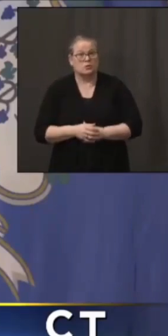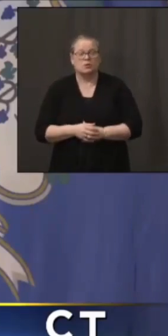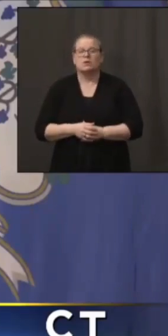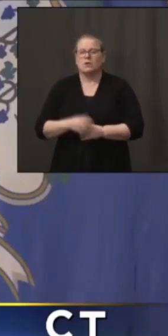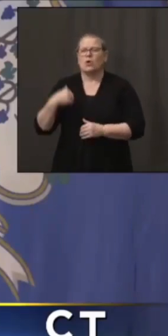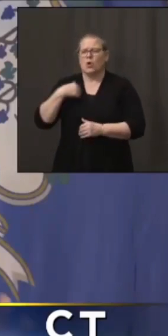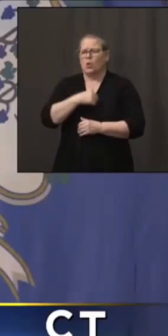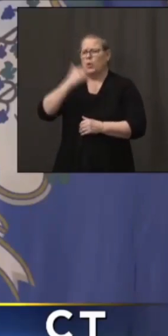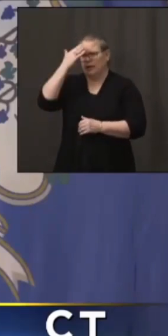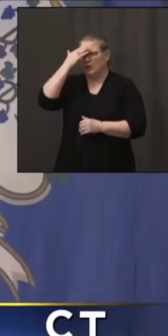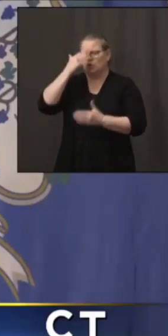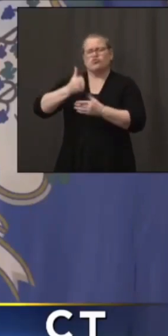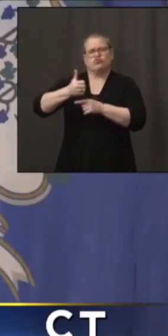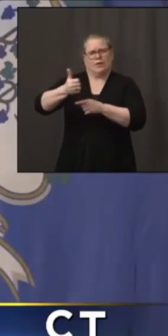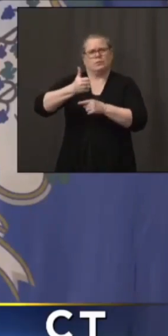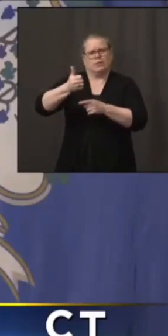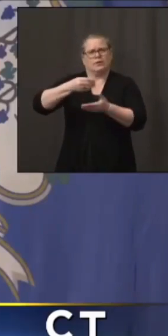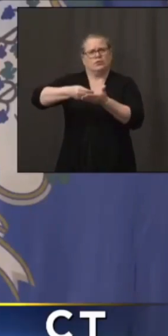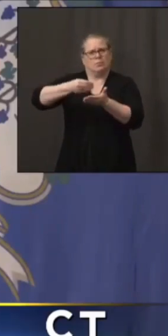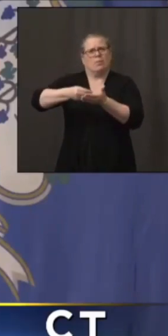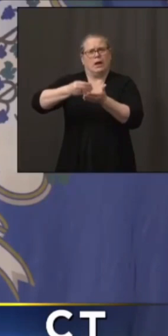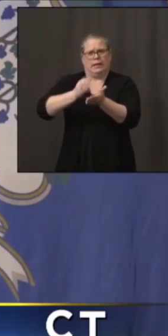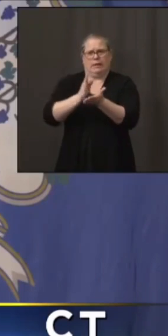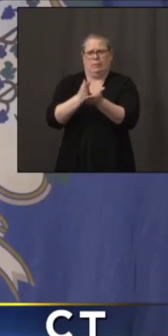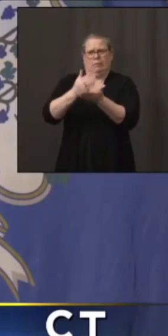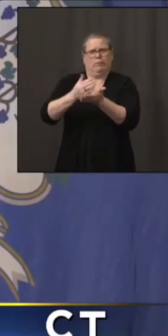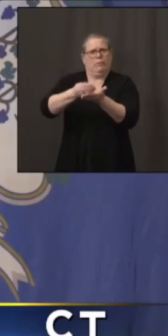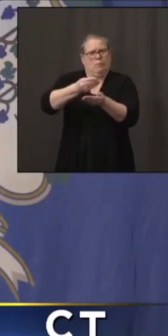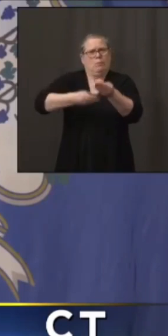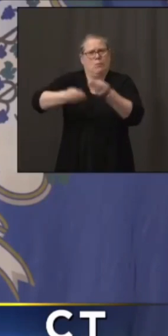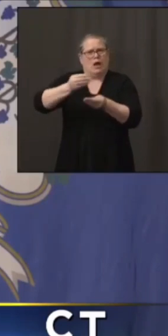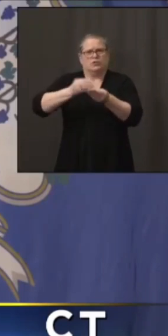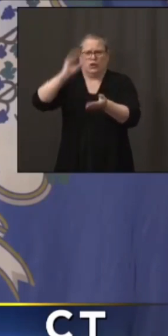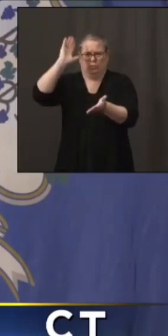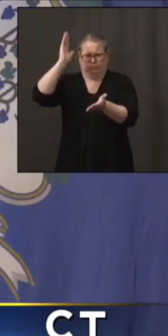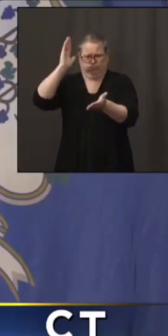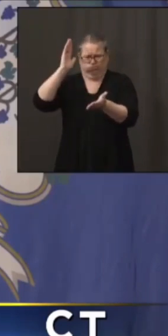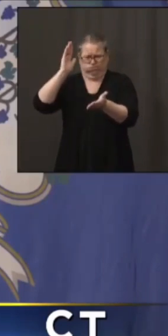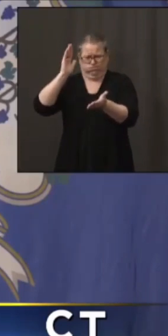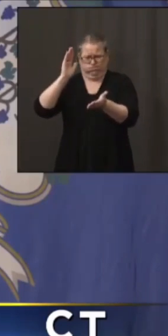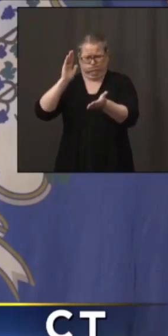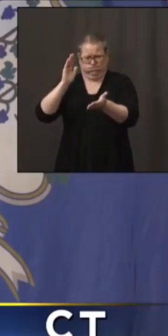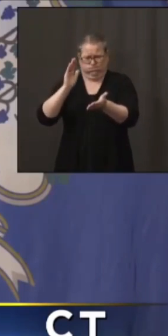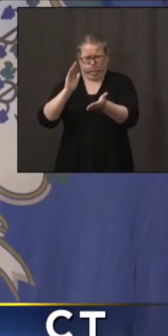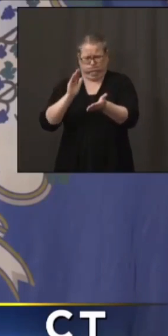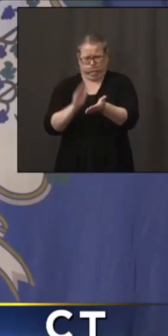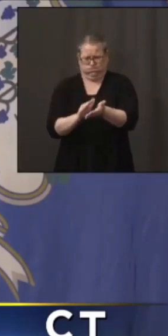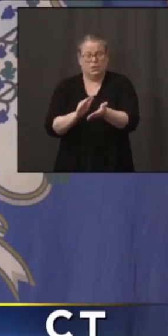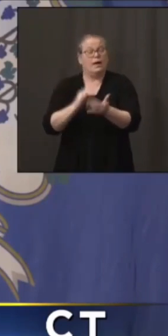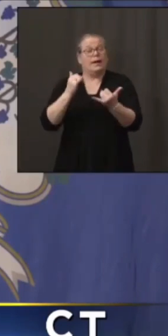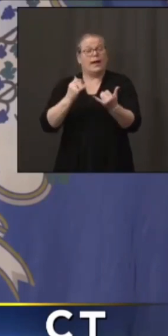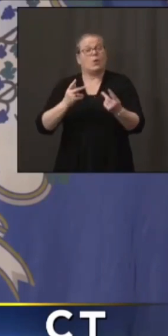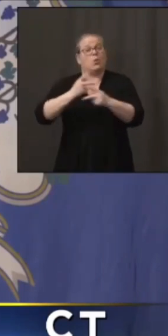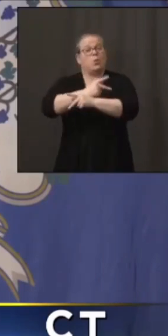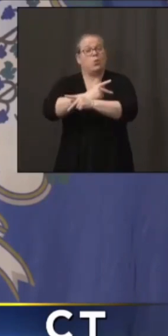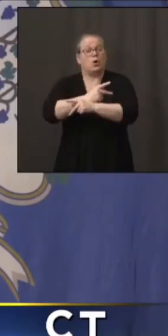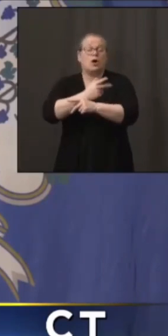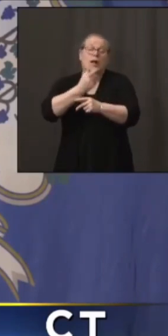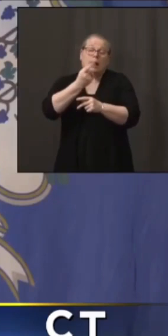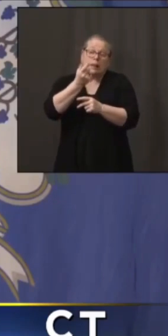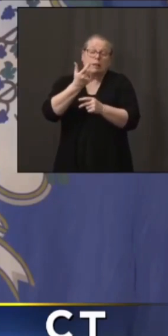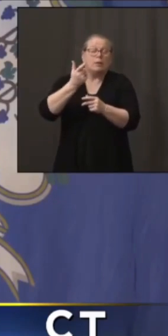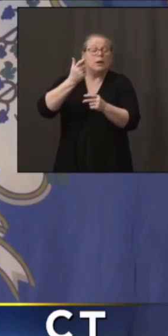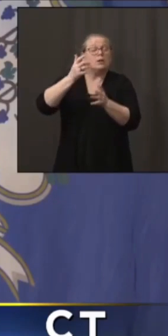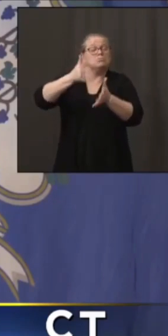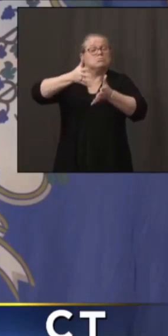dough last year. You could just, see that. It's been accelerated due to COVID and people driving less and the low price